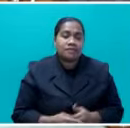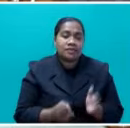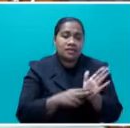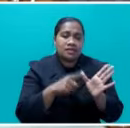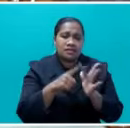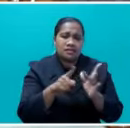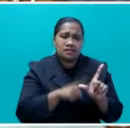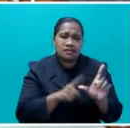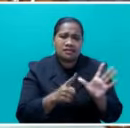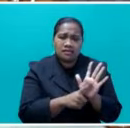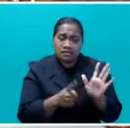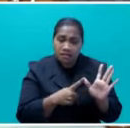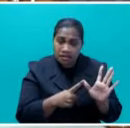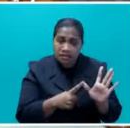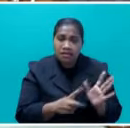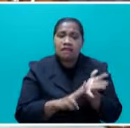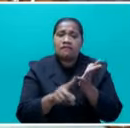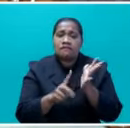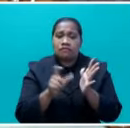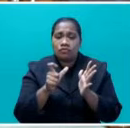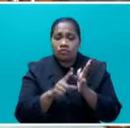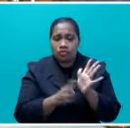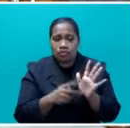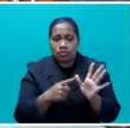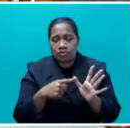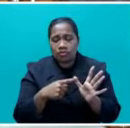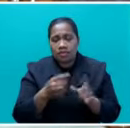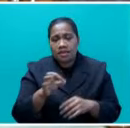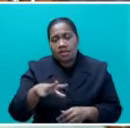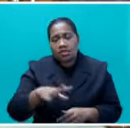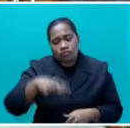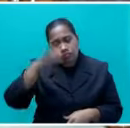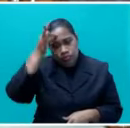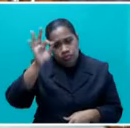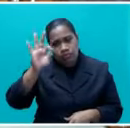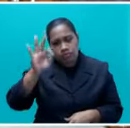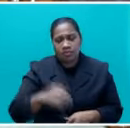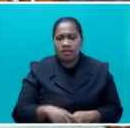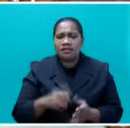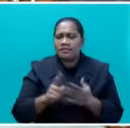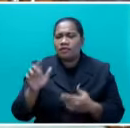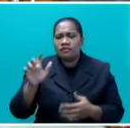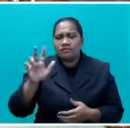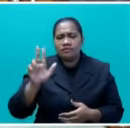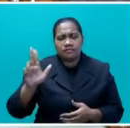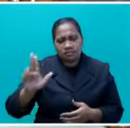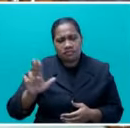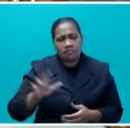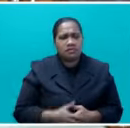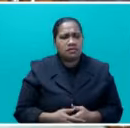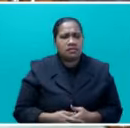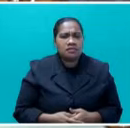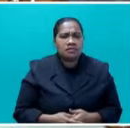Nayala, which is digital site. Budona Bay, Rotuma, Lakemba, Levuka, Tonovo. Mr. Speaker, sir, I'd like to point out that